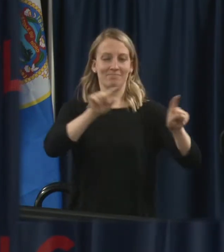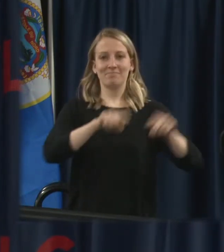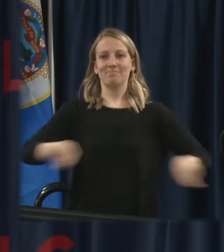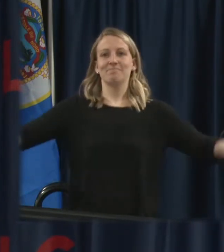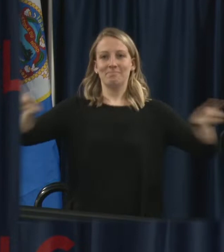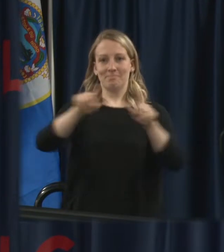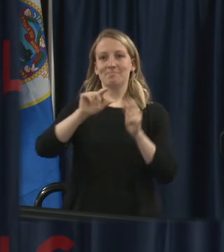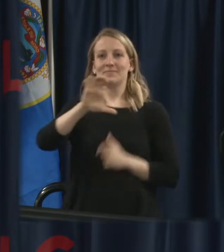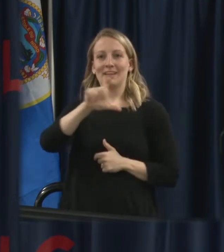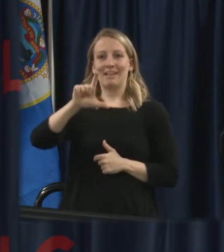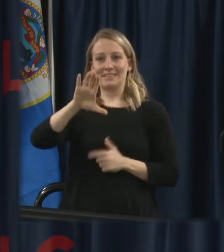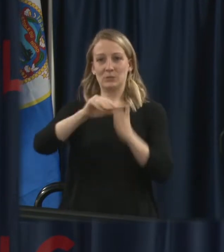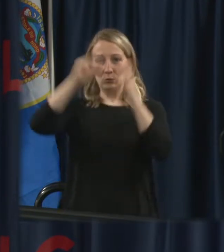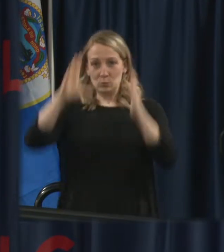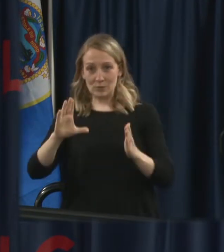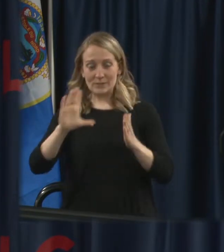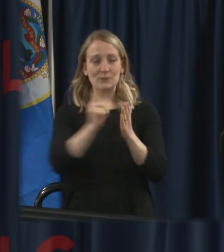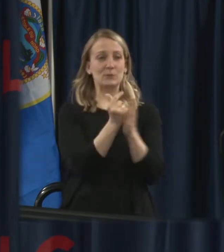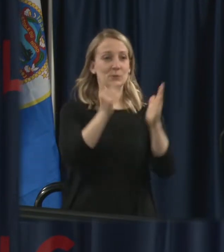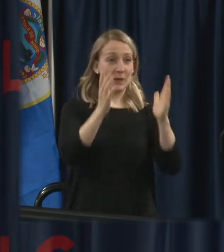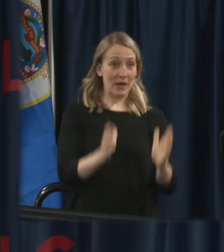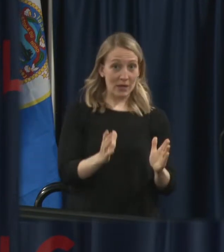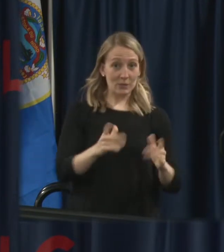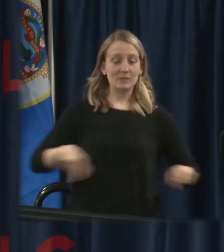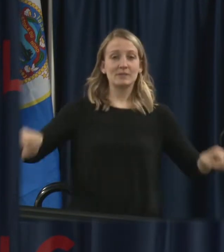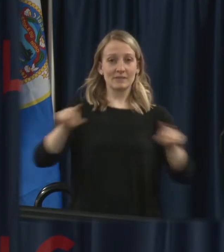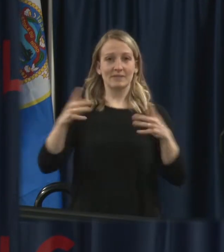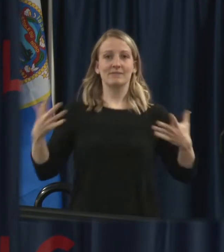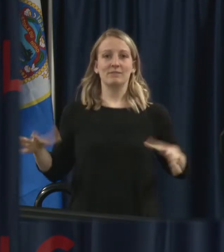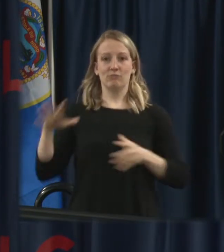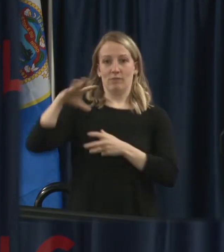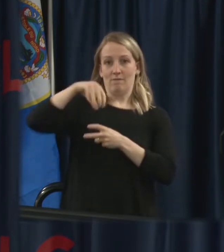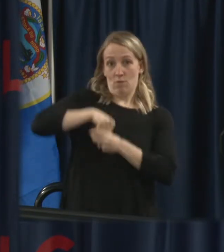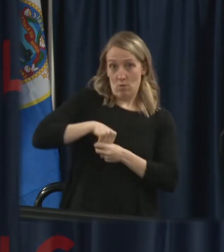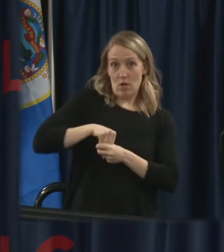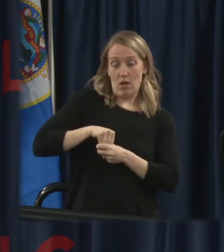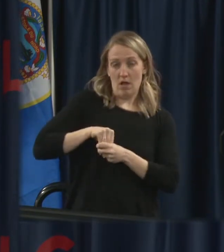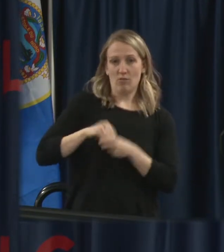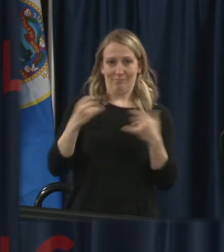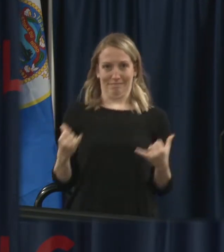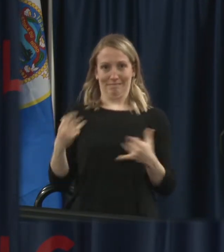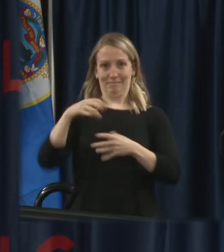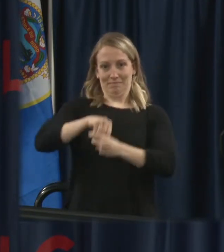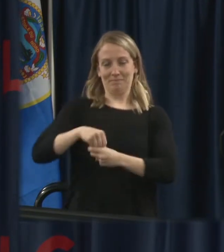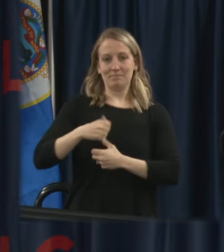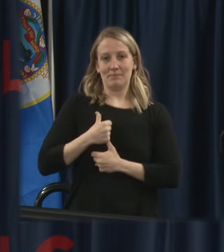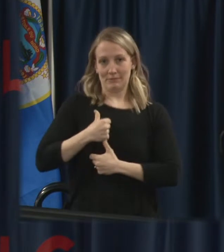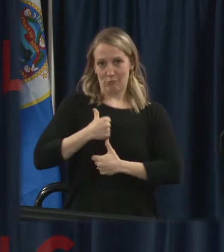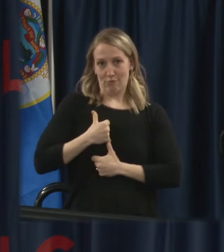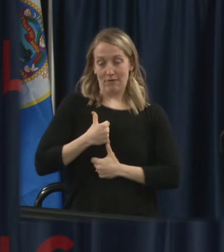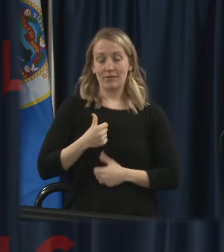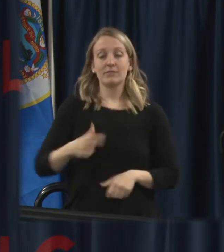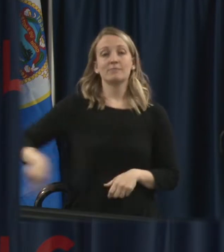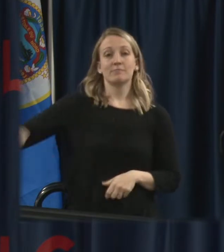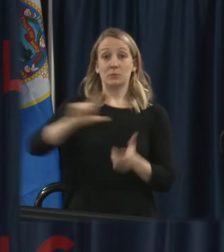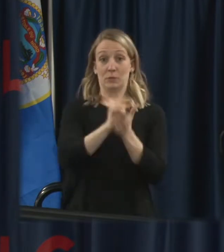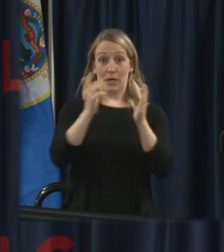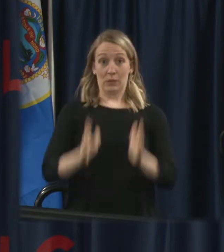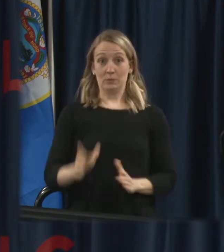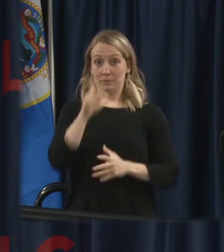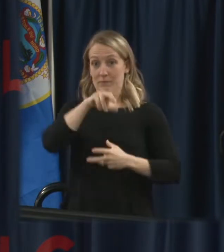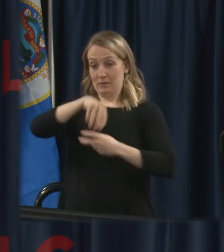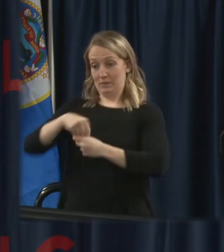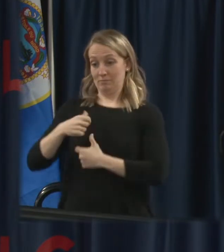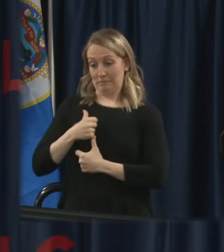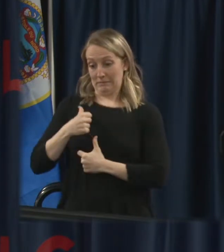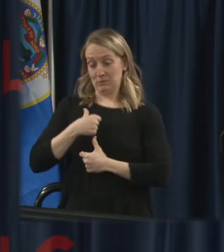CLC students and graduates who have served or serve in the U.S. Armed Forces. Our military graduates are